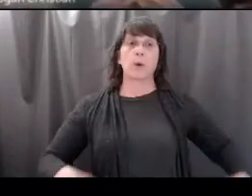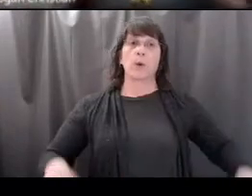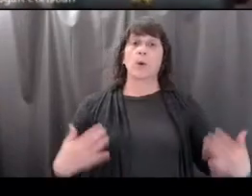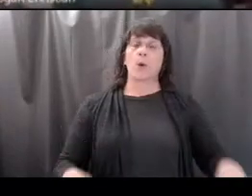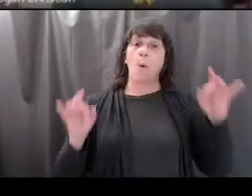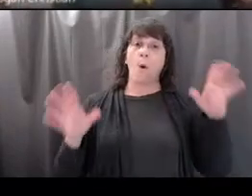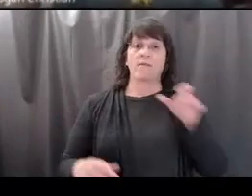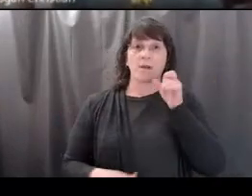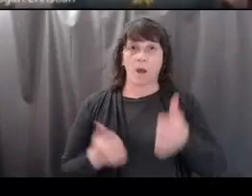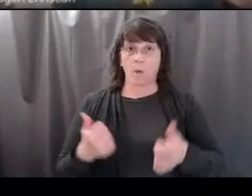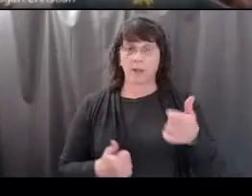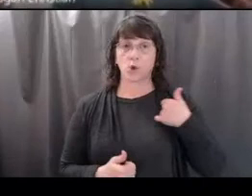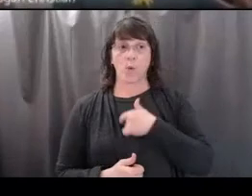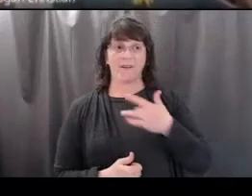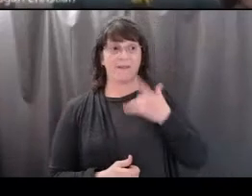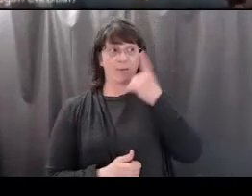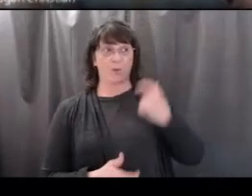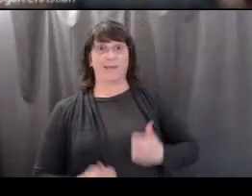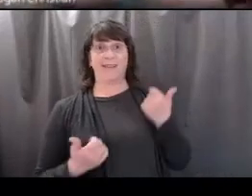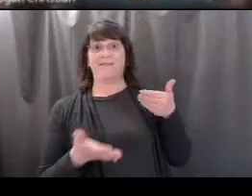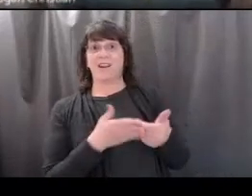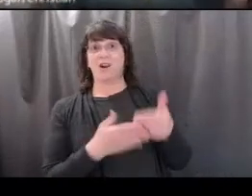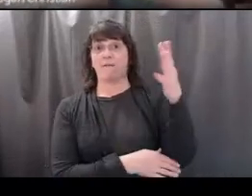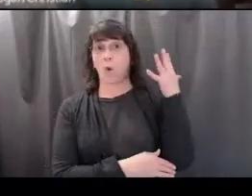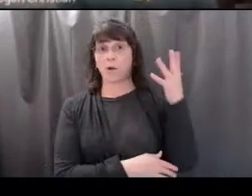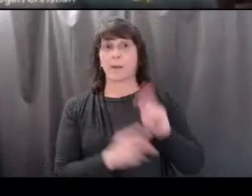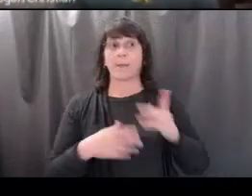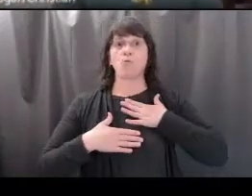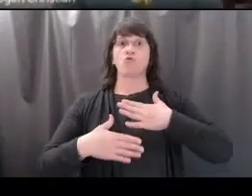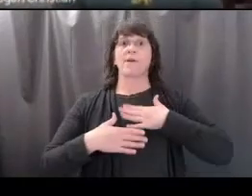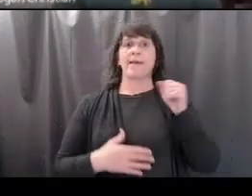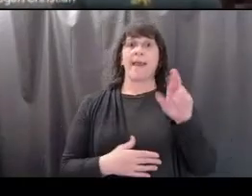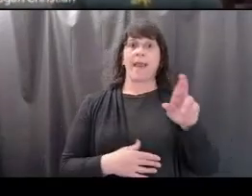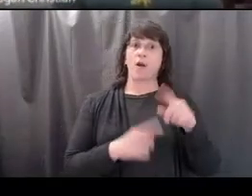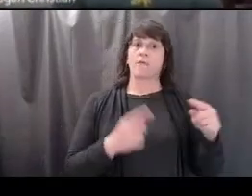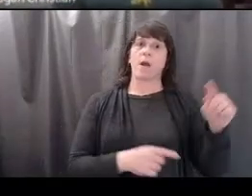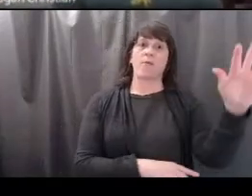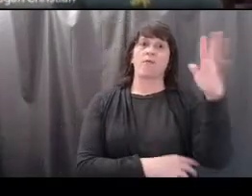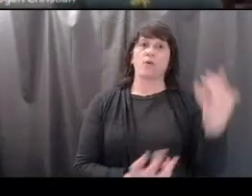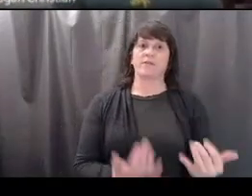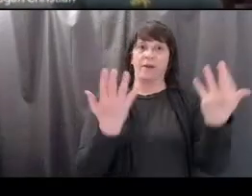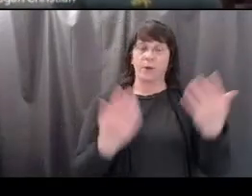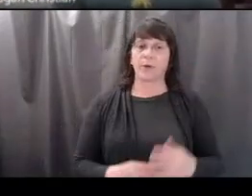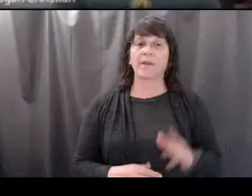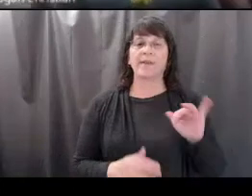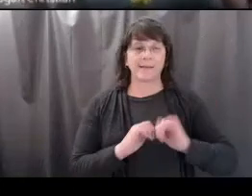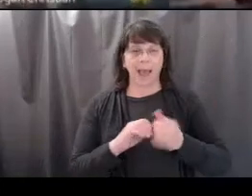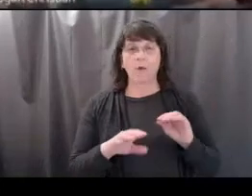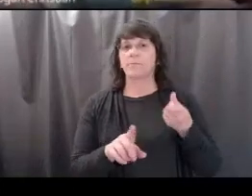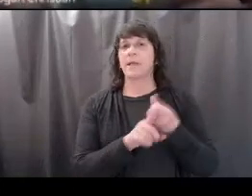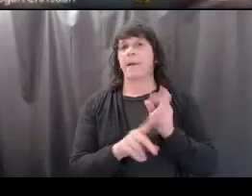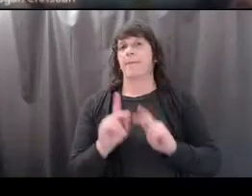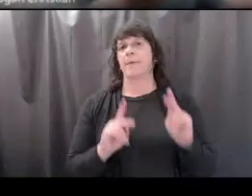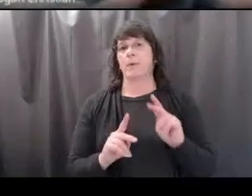feel as people who live near forests and people who breathe in the air from forest fires. So that's another way people are impacted by drought,